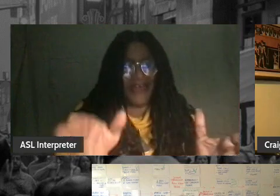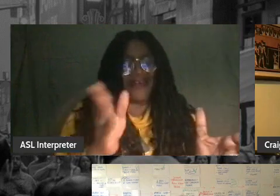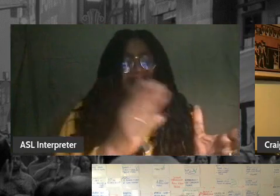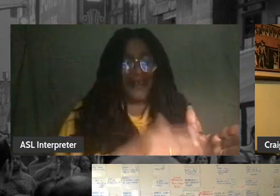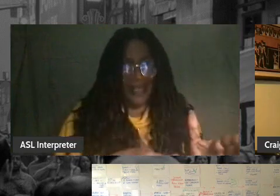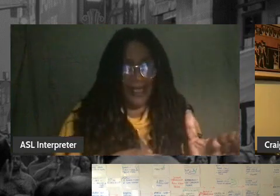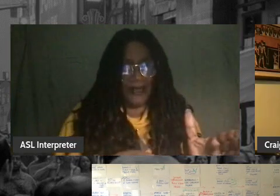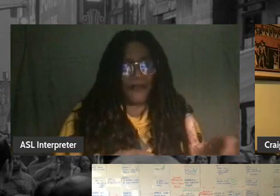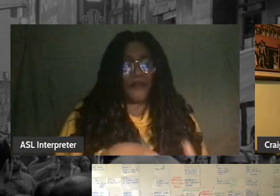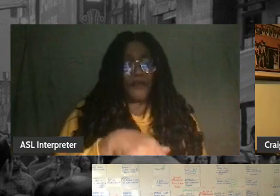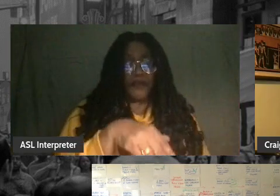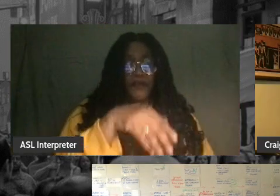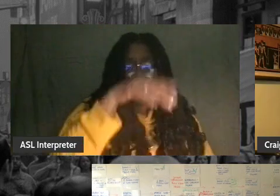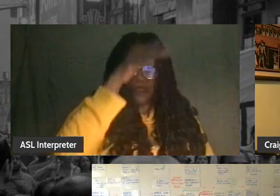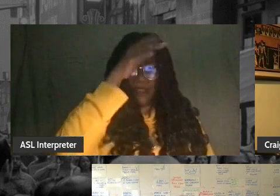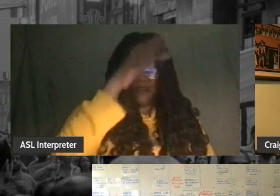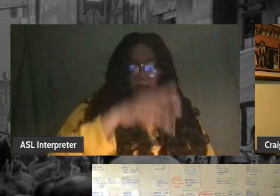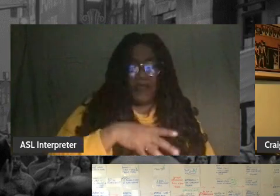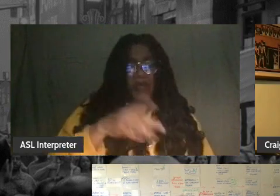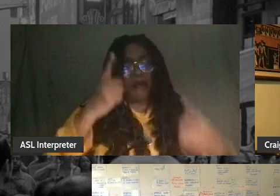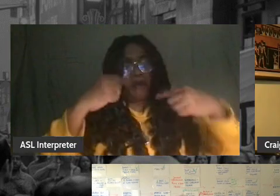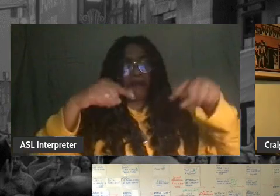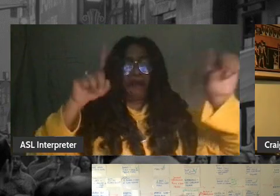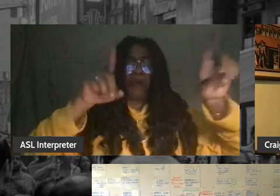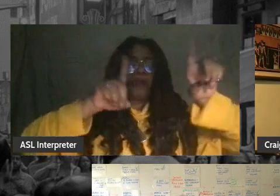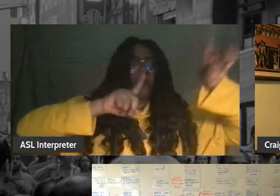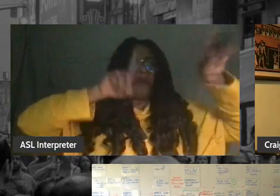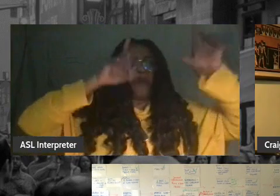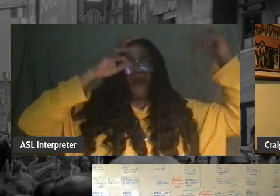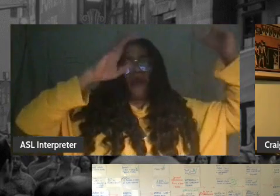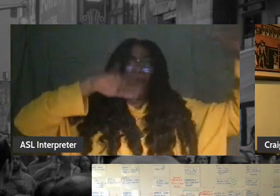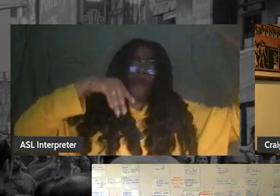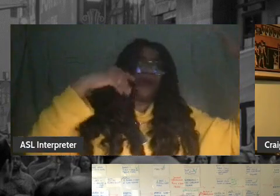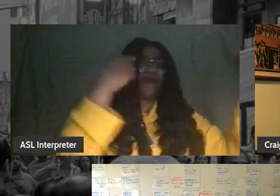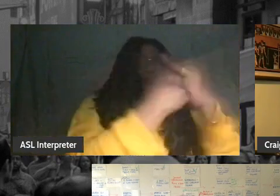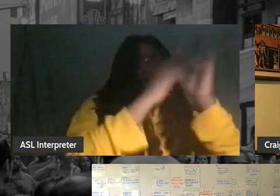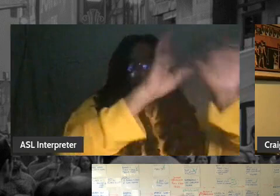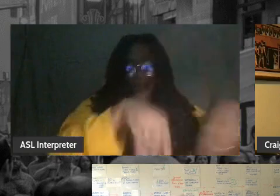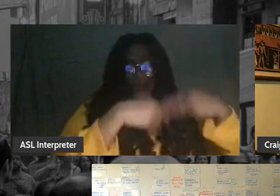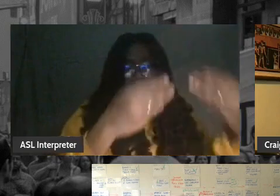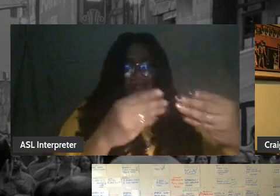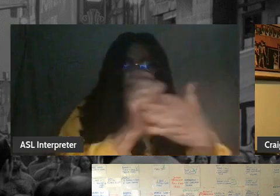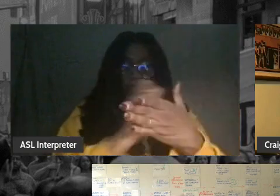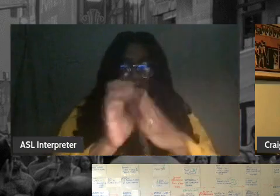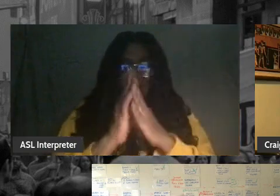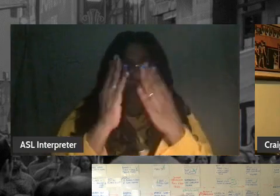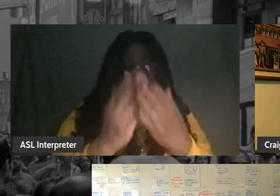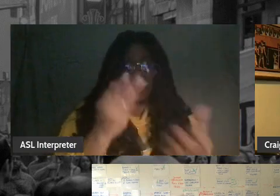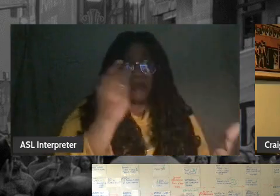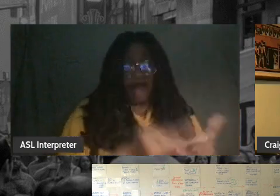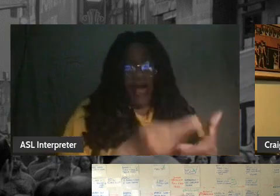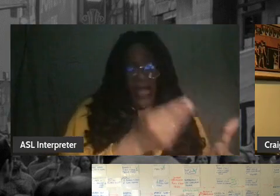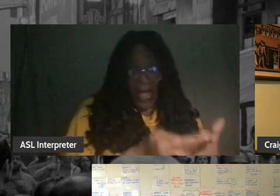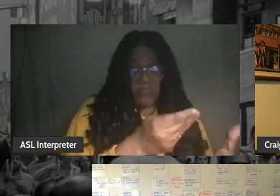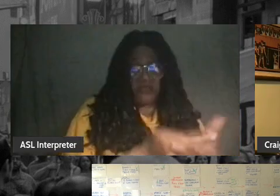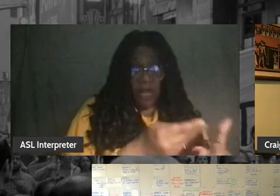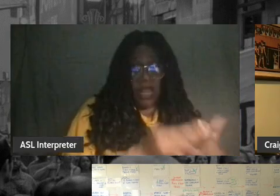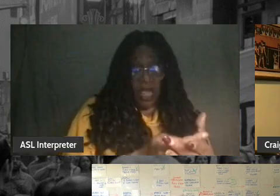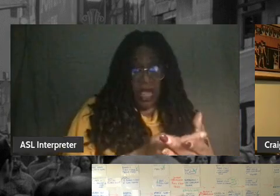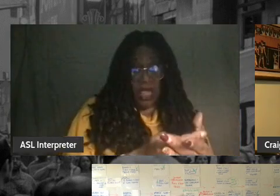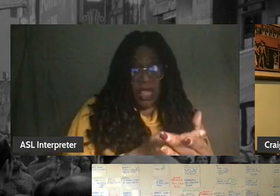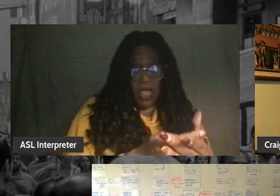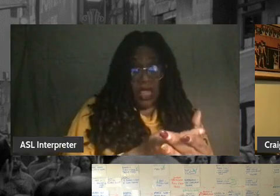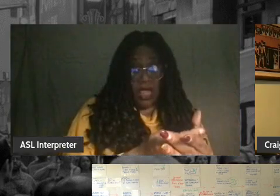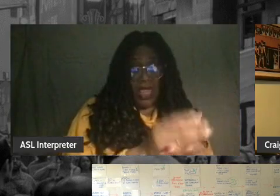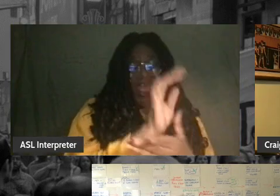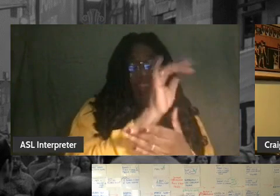the male star who would drive the script financially was